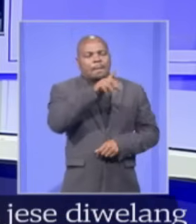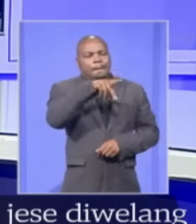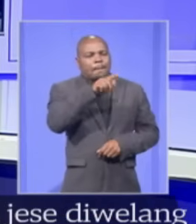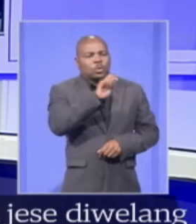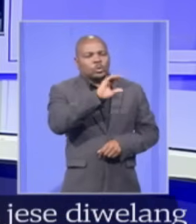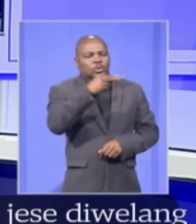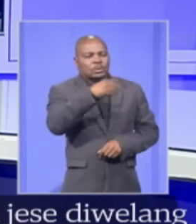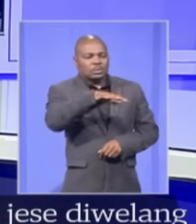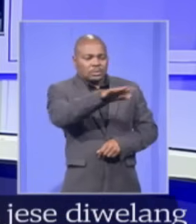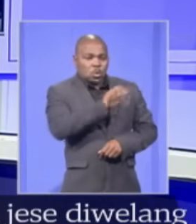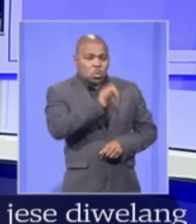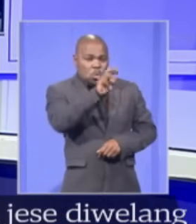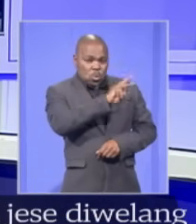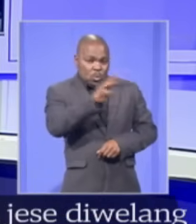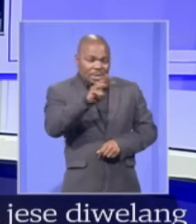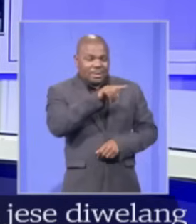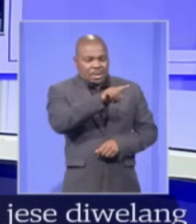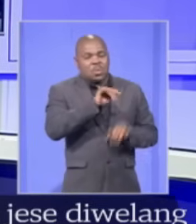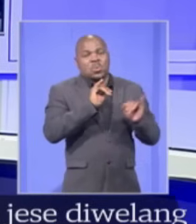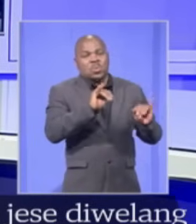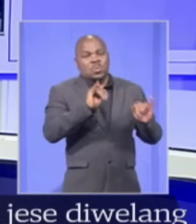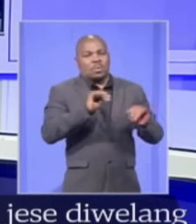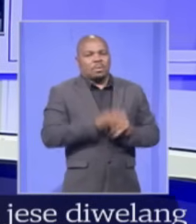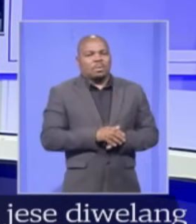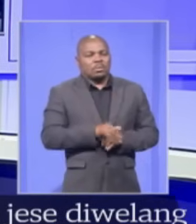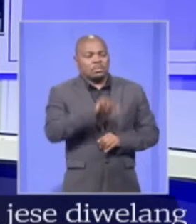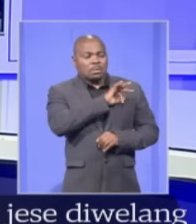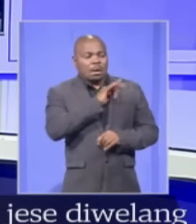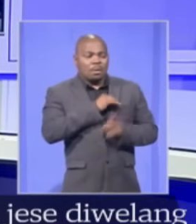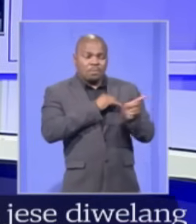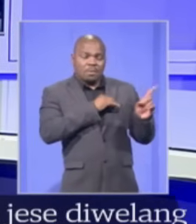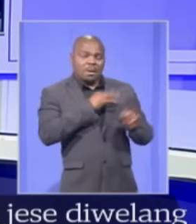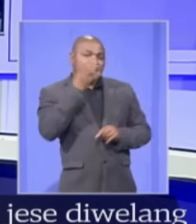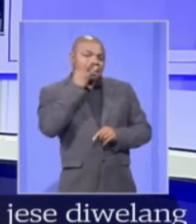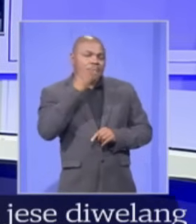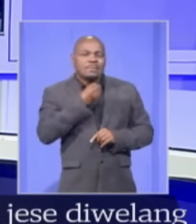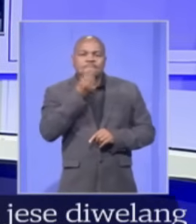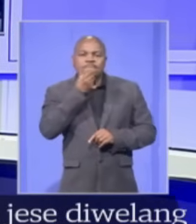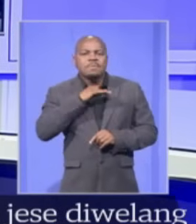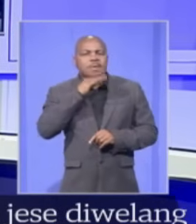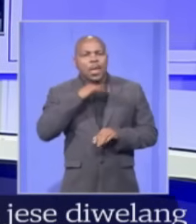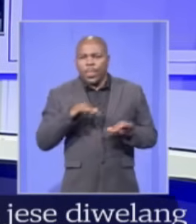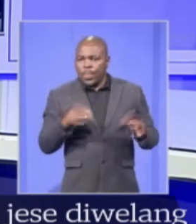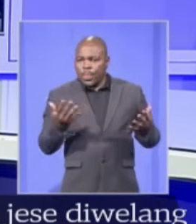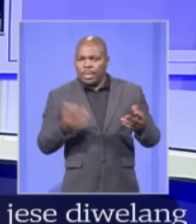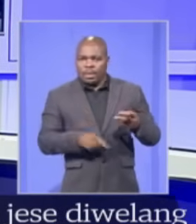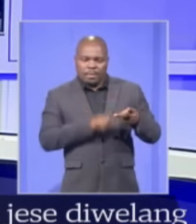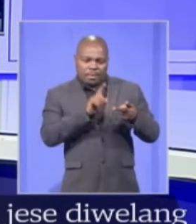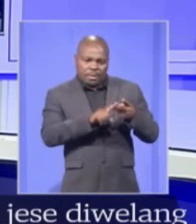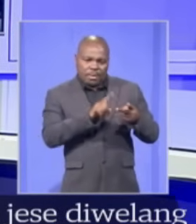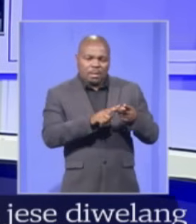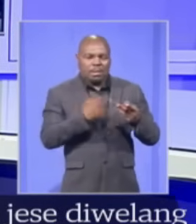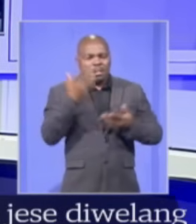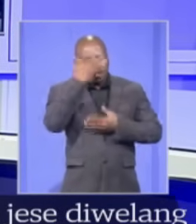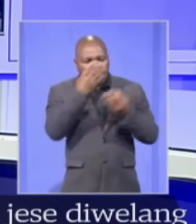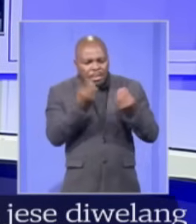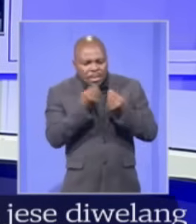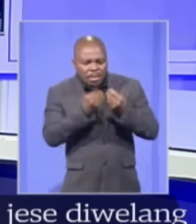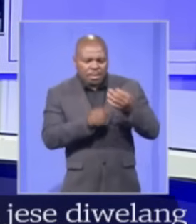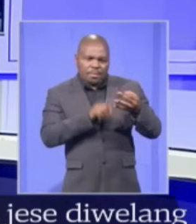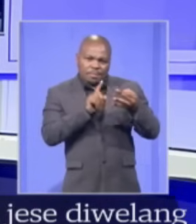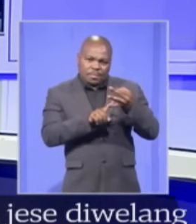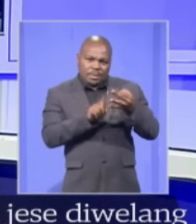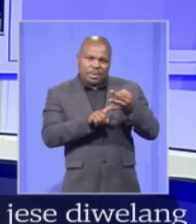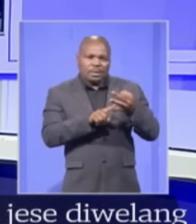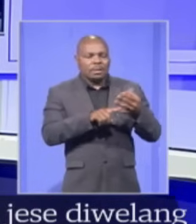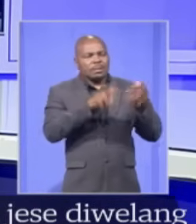lebaneng nawo. Badiri kwa bookelong bono ba bega gore go tlhoka dijo tse di maleba, dilwana tsa go tlhapa le go aga go